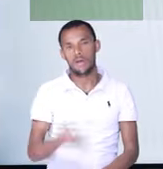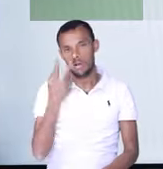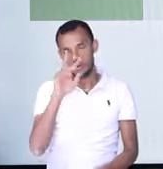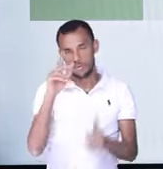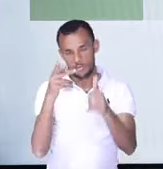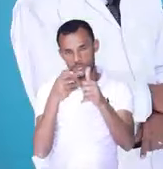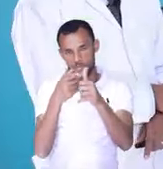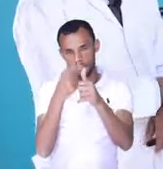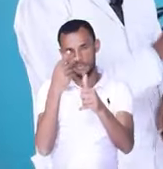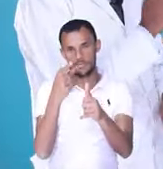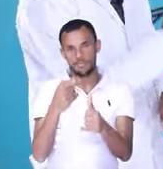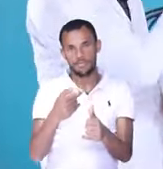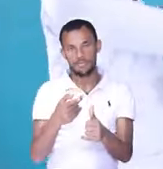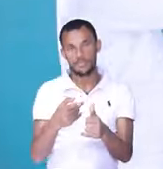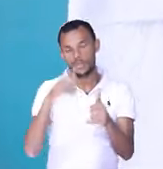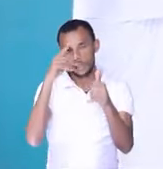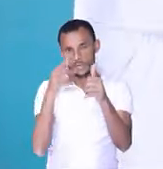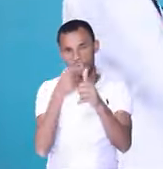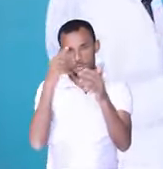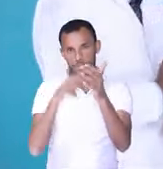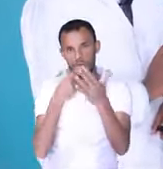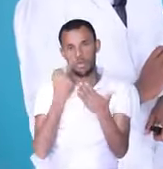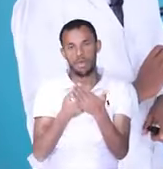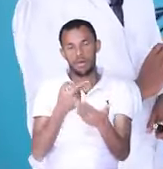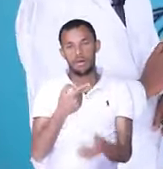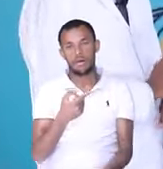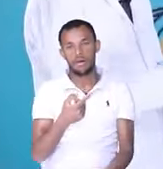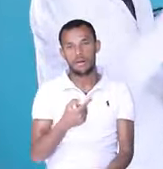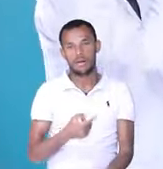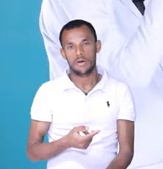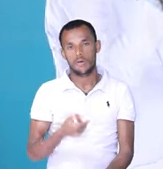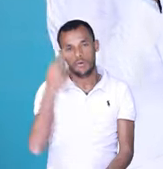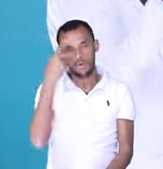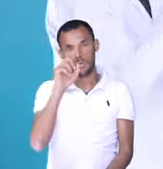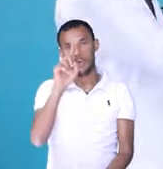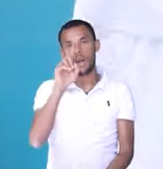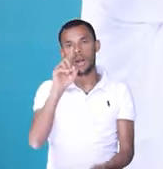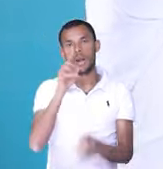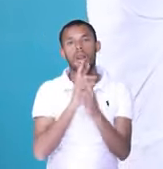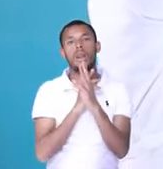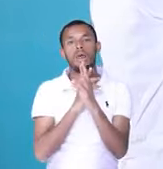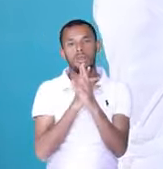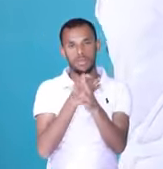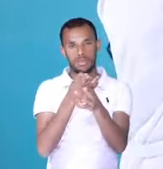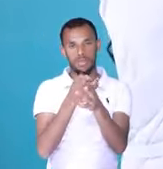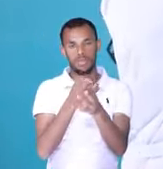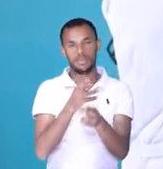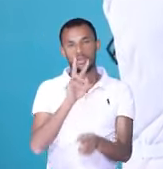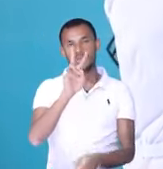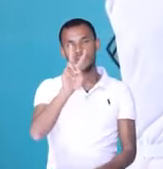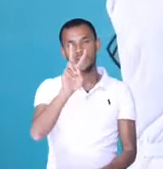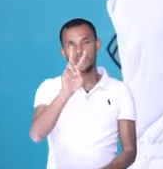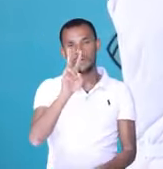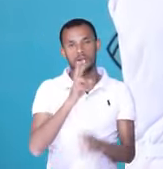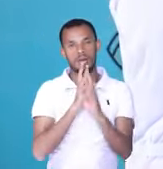the first one. The first point here is, for one reactant, because already the reactants are what?